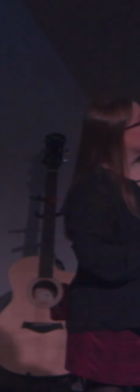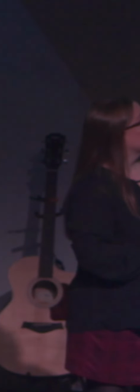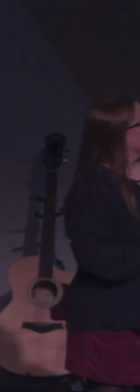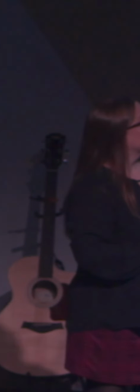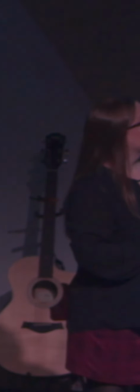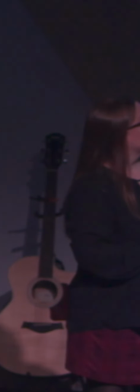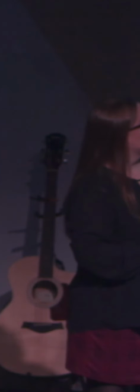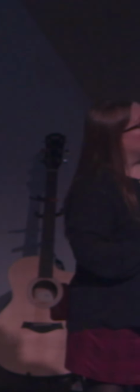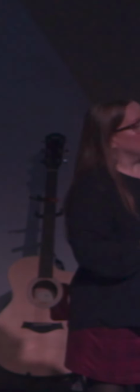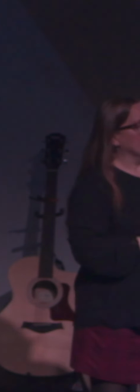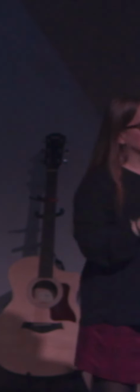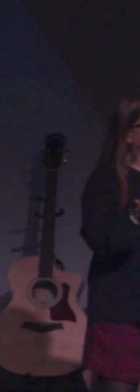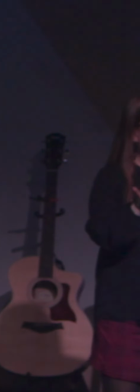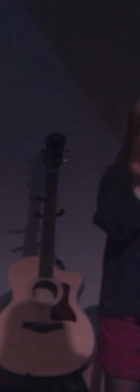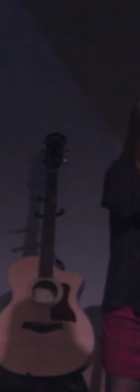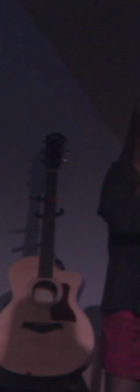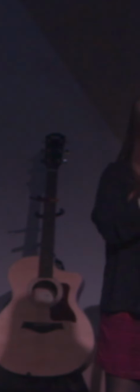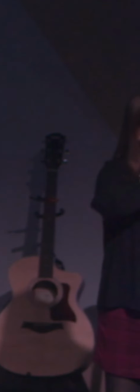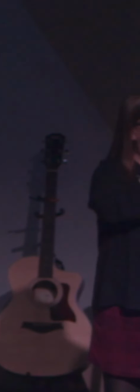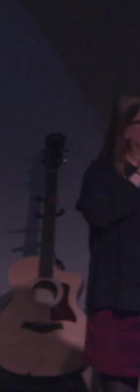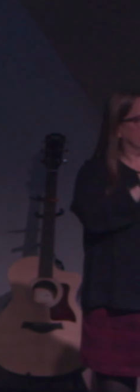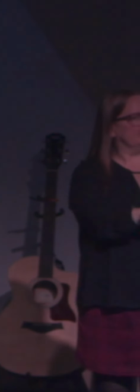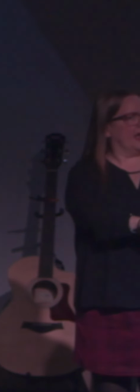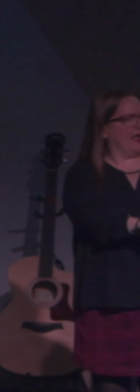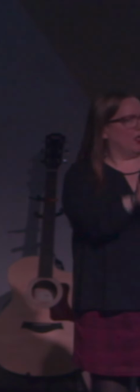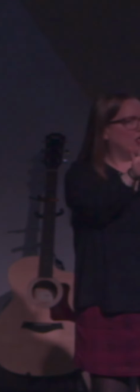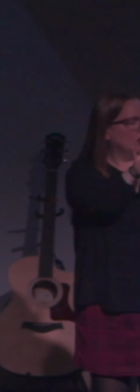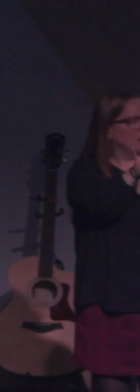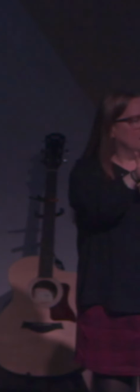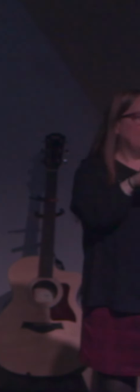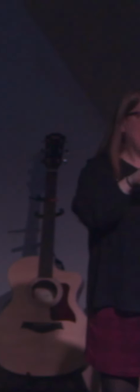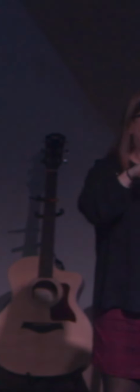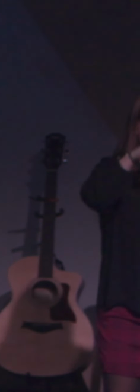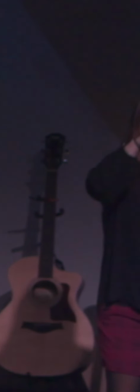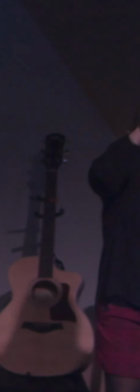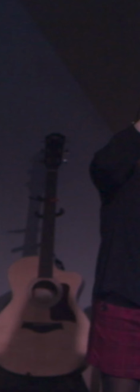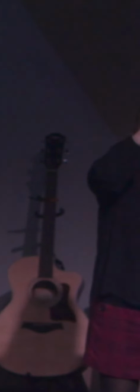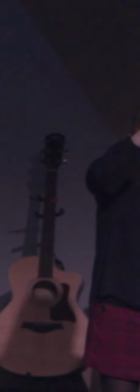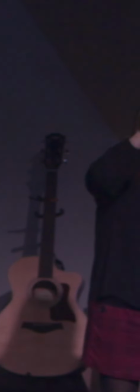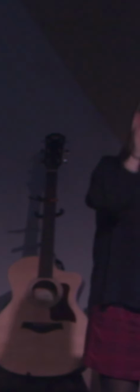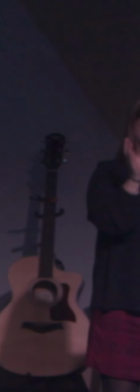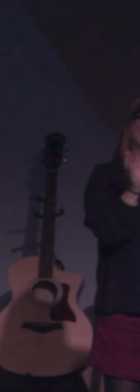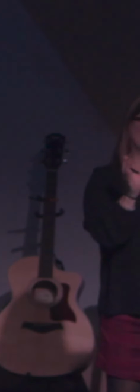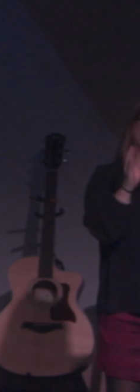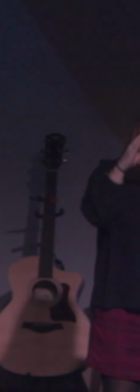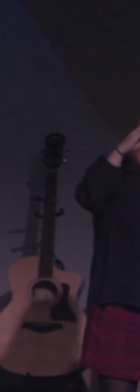Okay, I can still kind of tell. It's not turned the way that I think that it should be.